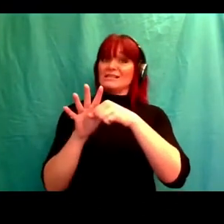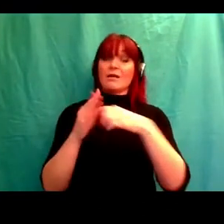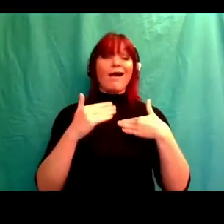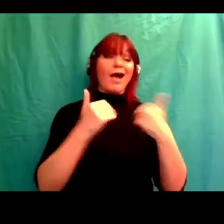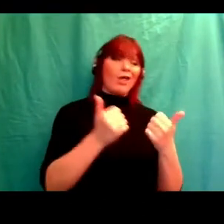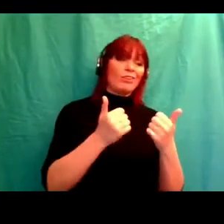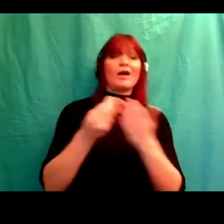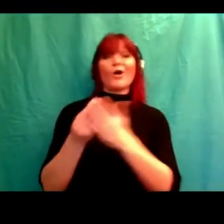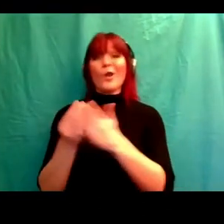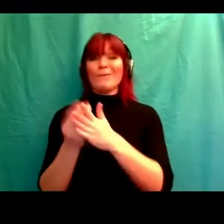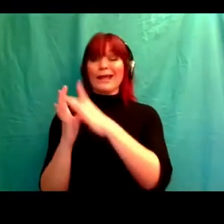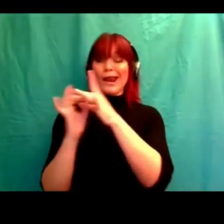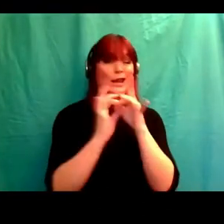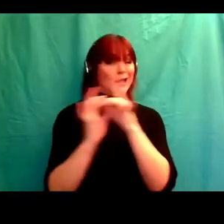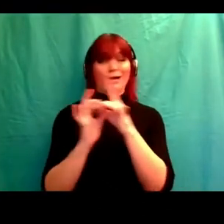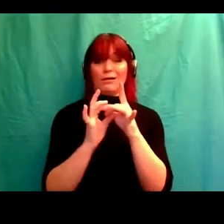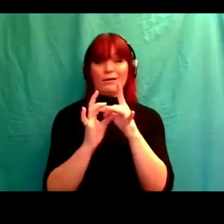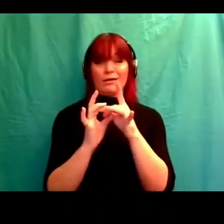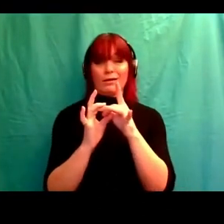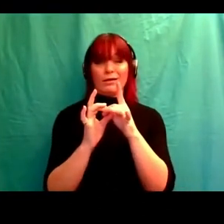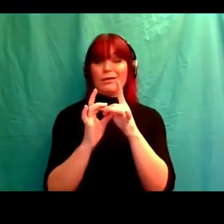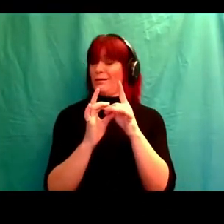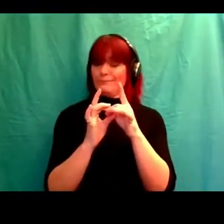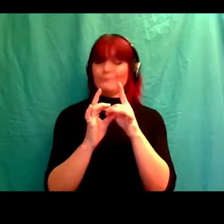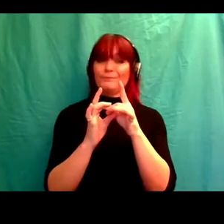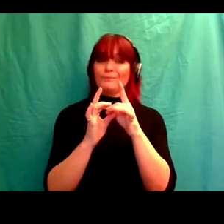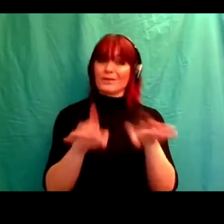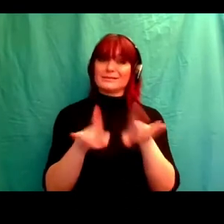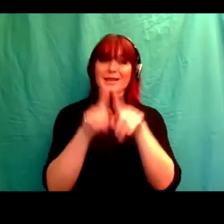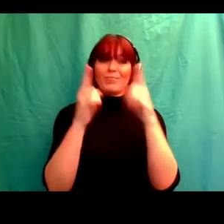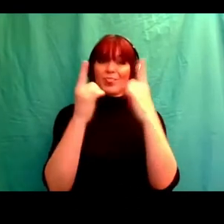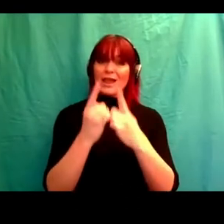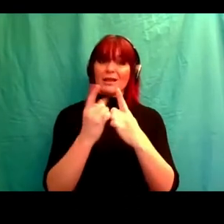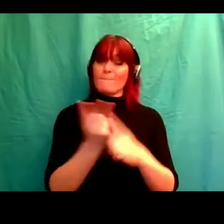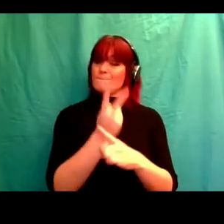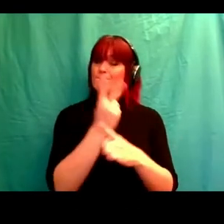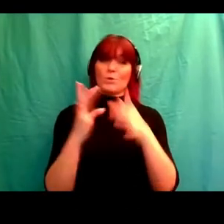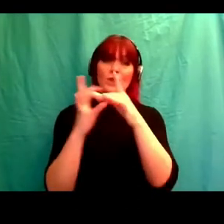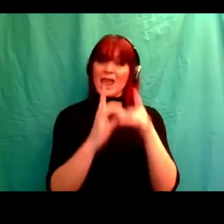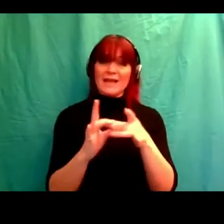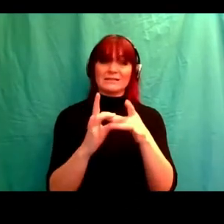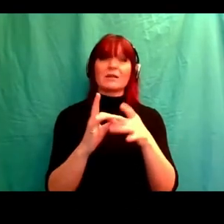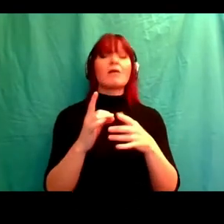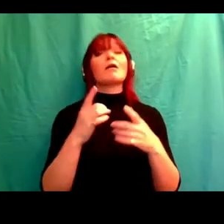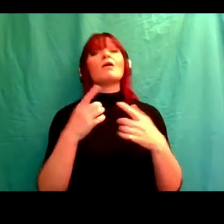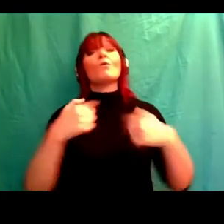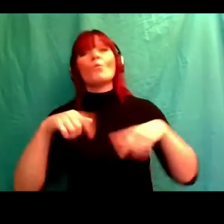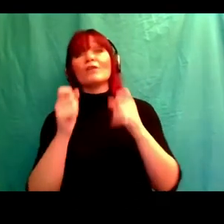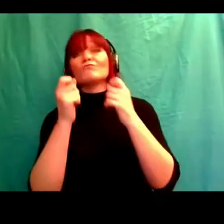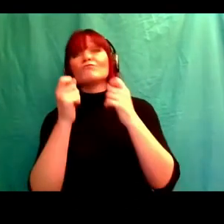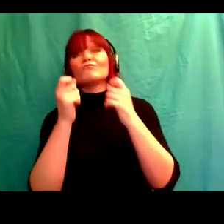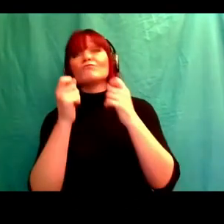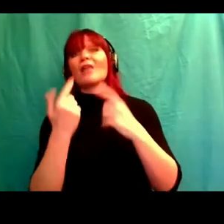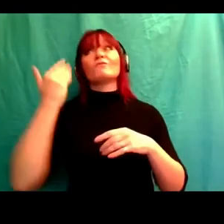linked. They are two sides of the same coin. And that's probably a realization that a few of us have always had, but it's becoming a